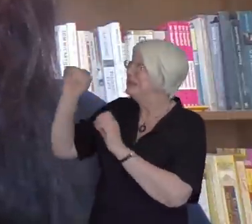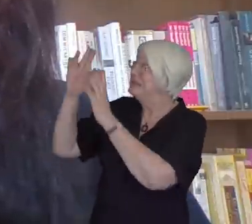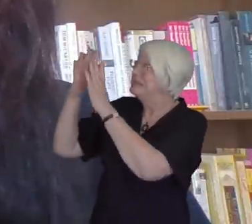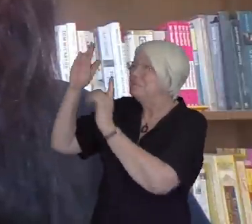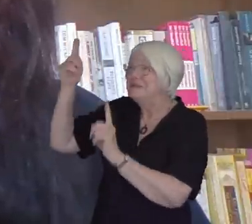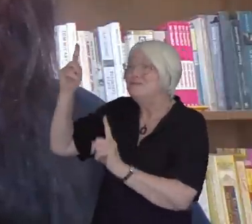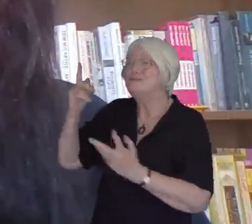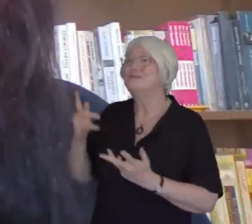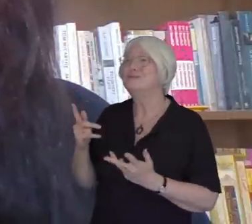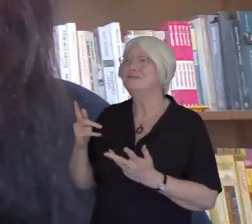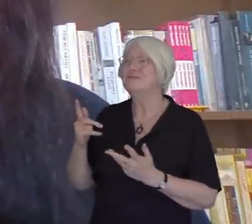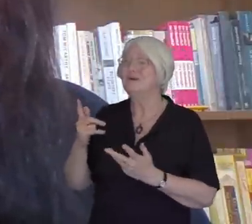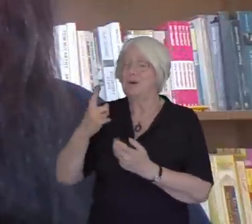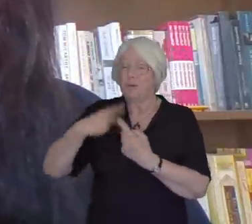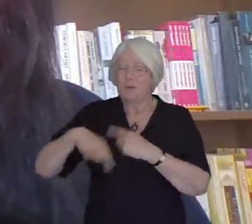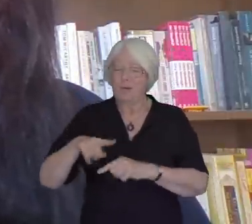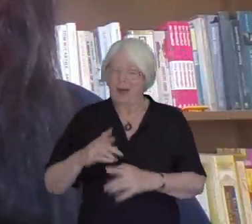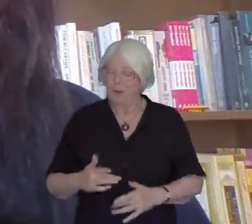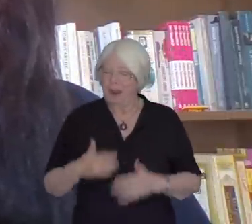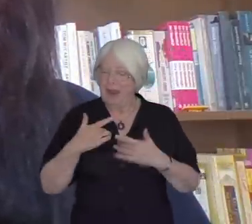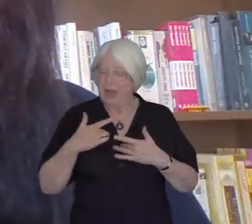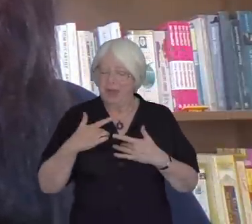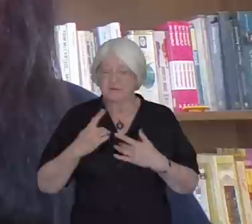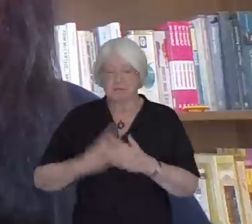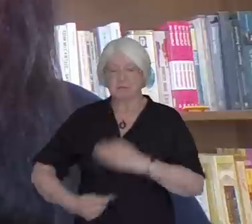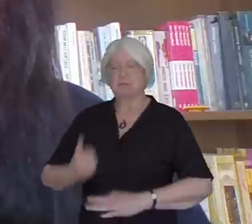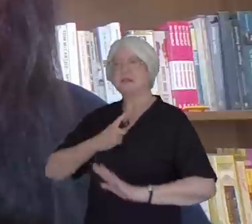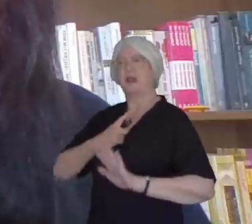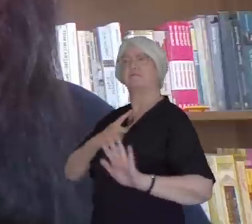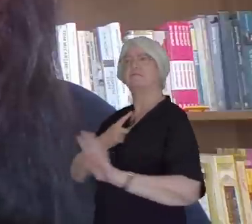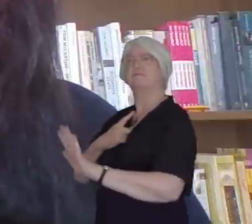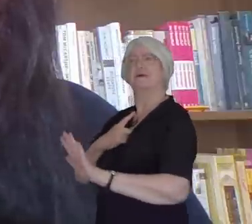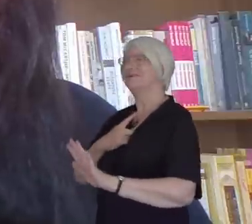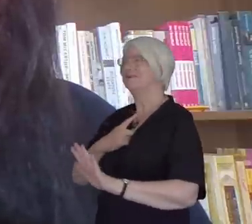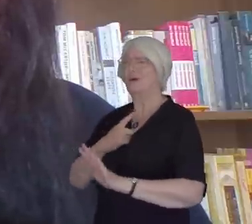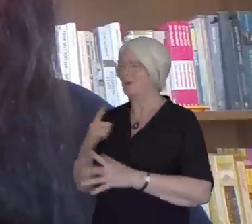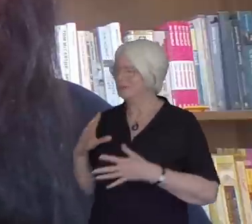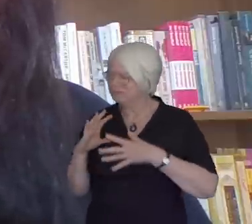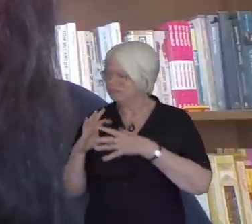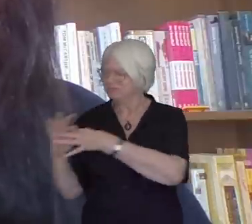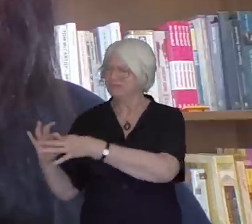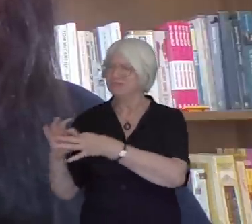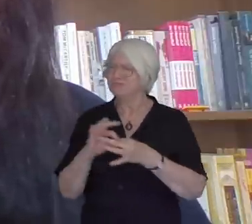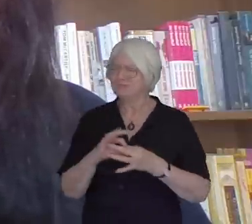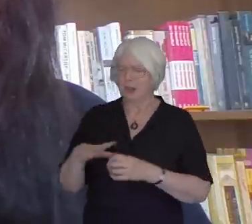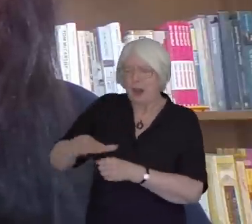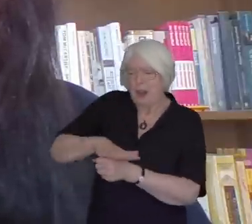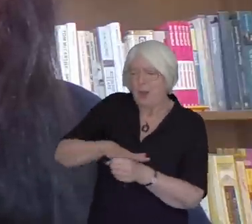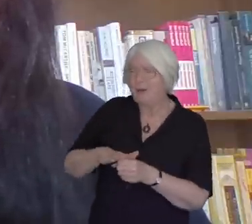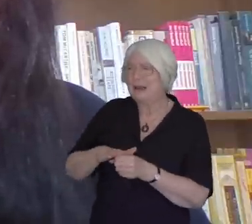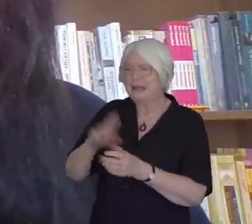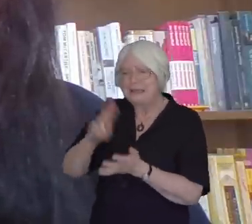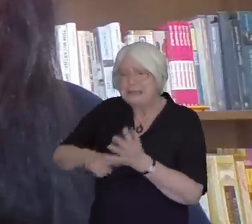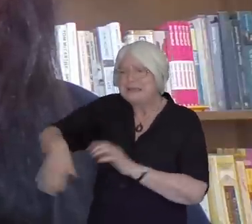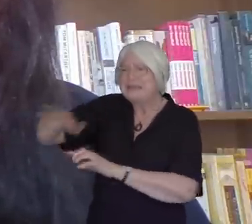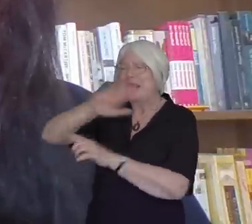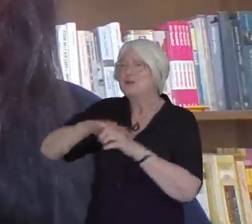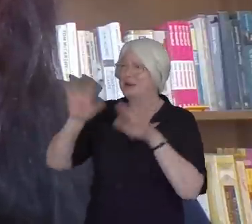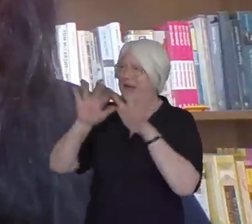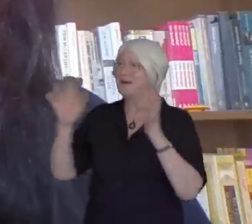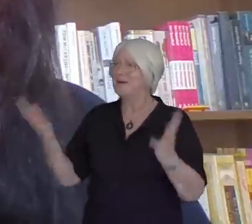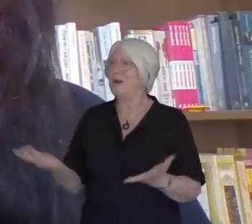together. Our lives are infinitely bound up with our neighbours, locally, nationally, and also globally.